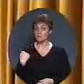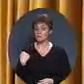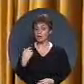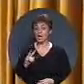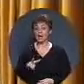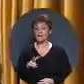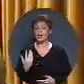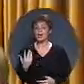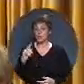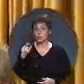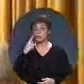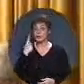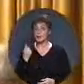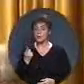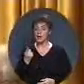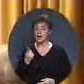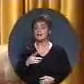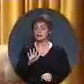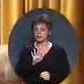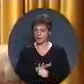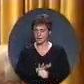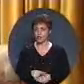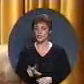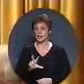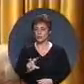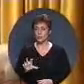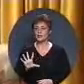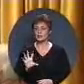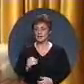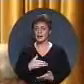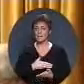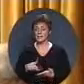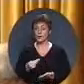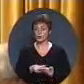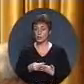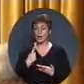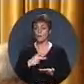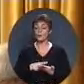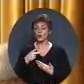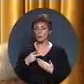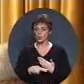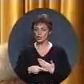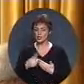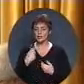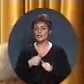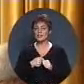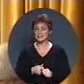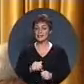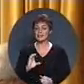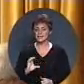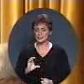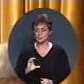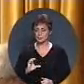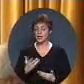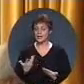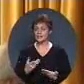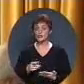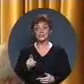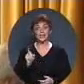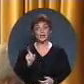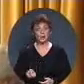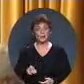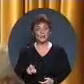$350 million to support the C-Series project. This support is conditional on Bombardier meeting certain conditions, including the formal launch of the